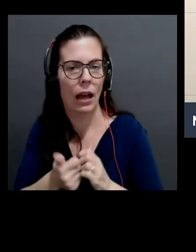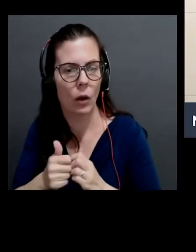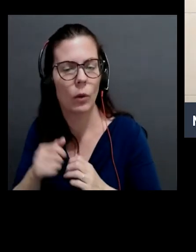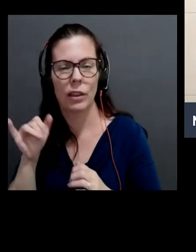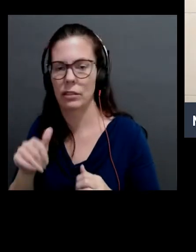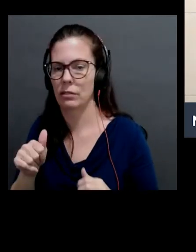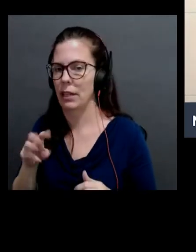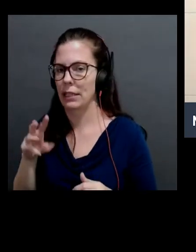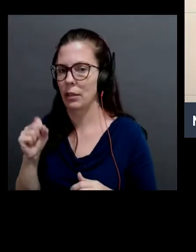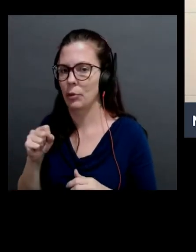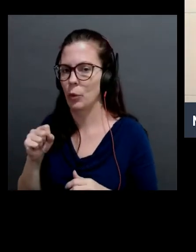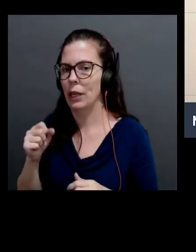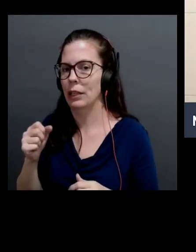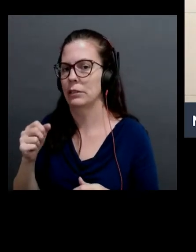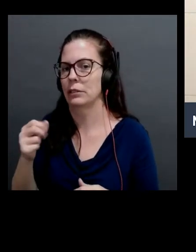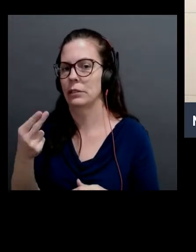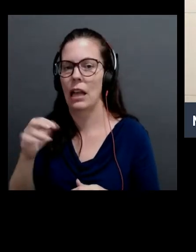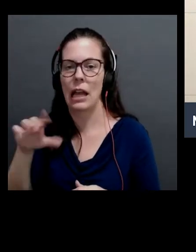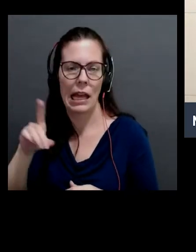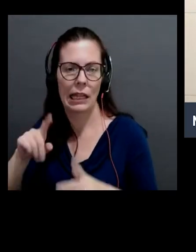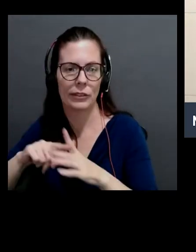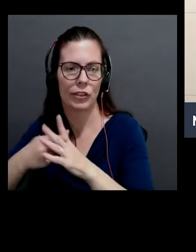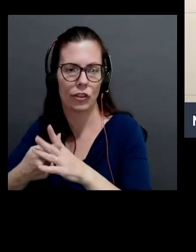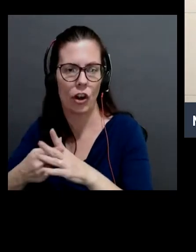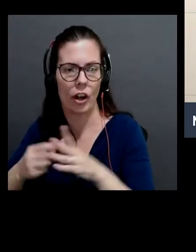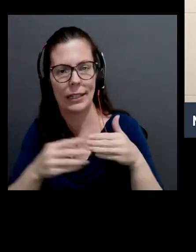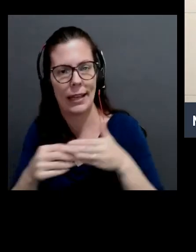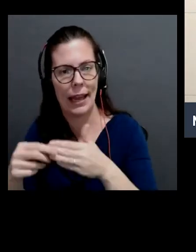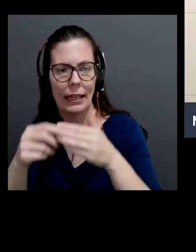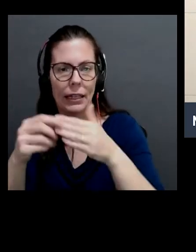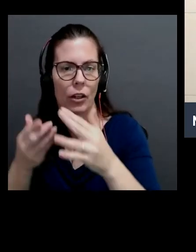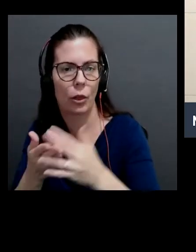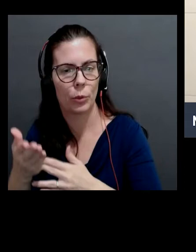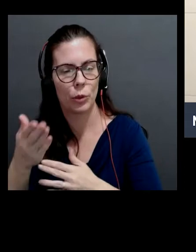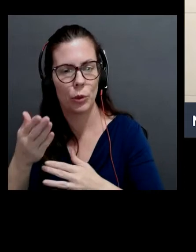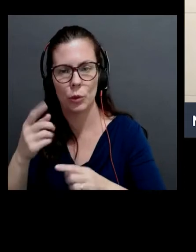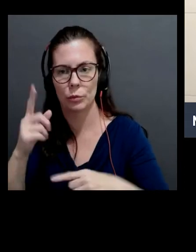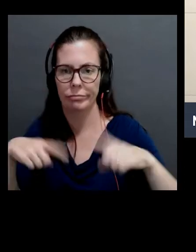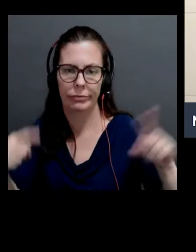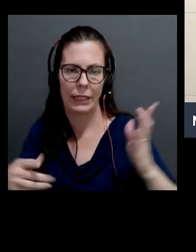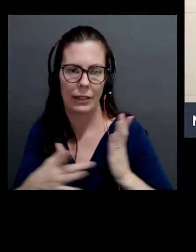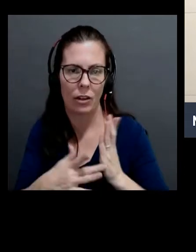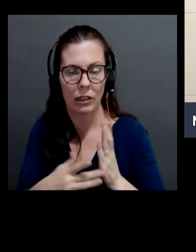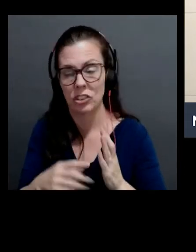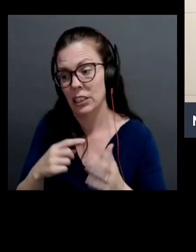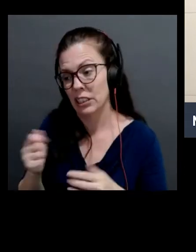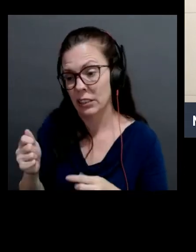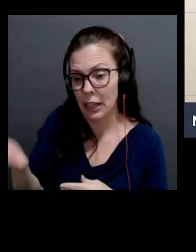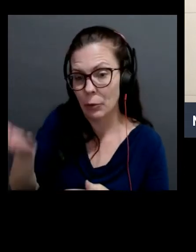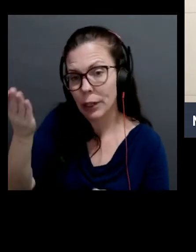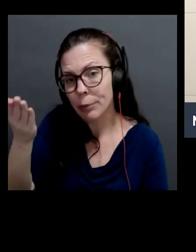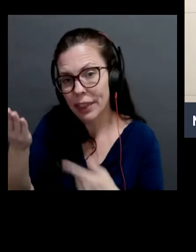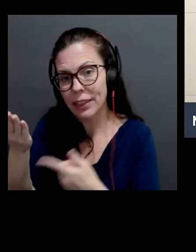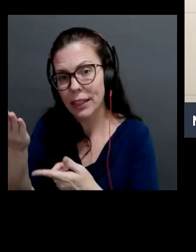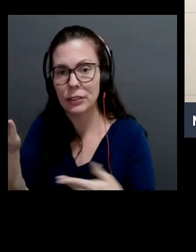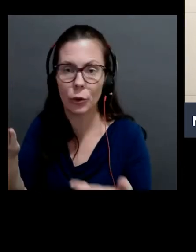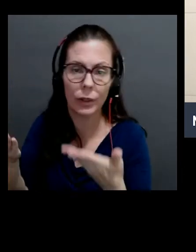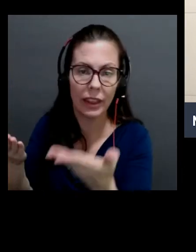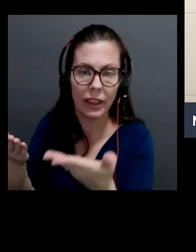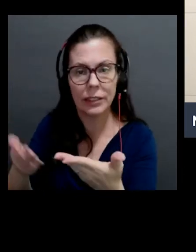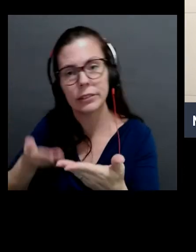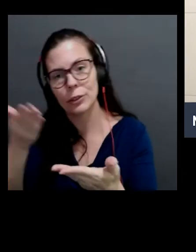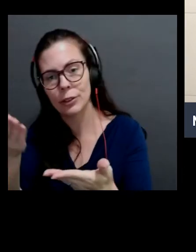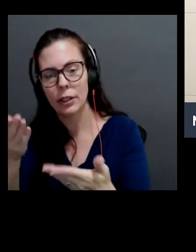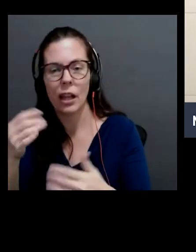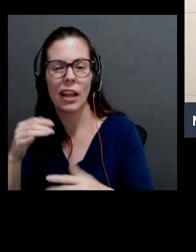AWS EdStart came in and sort of guided us through all these new technologies and said, hey, you could use this or you could use that, and